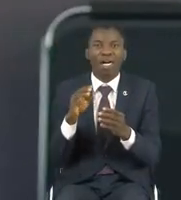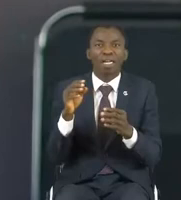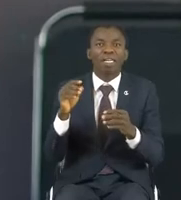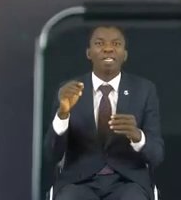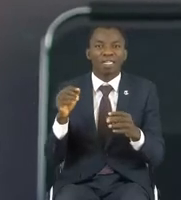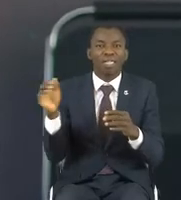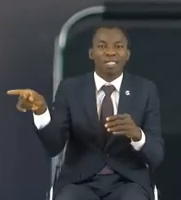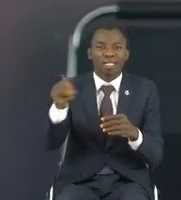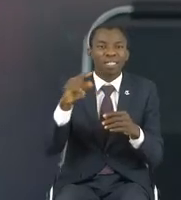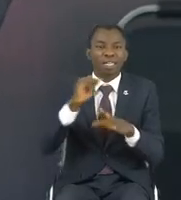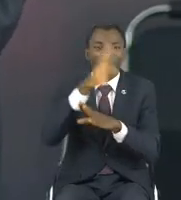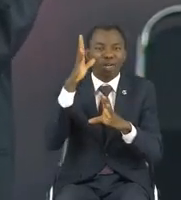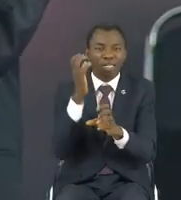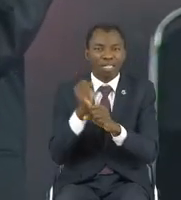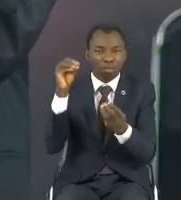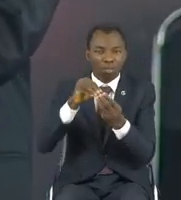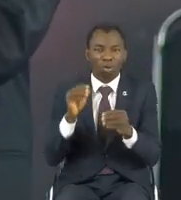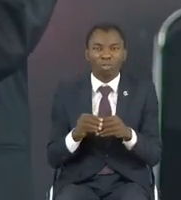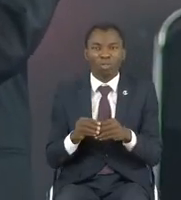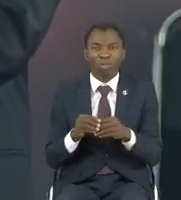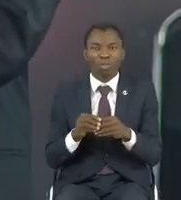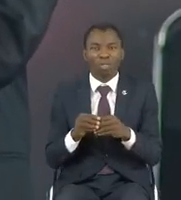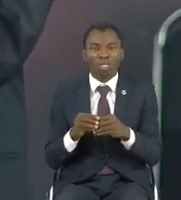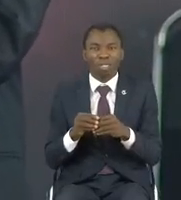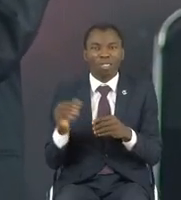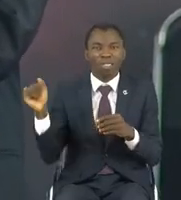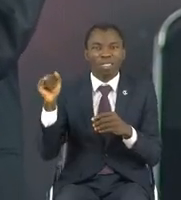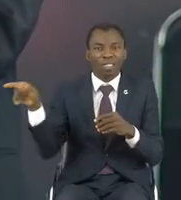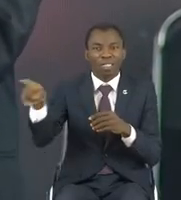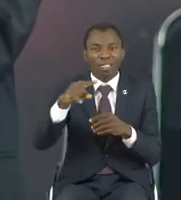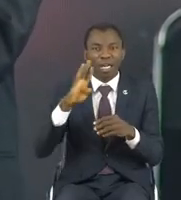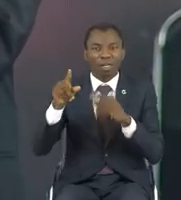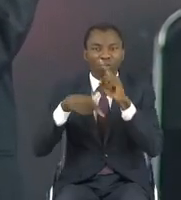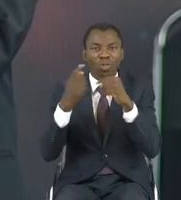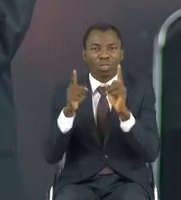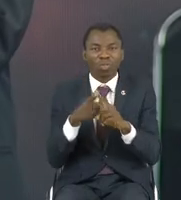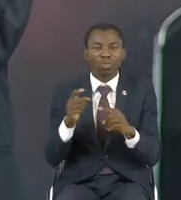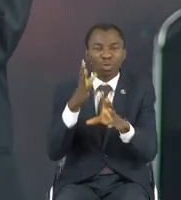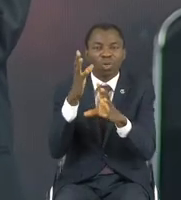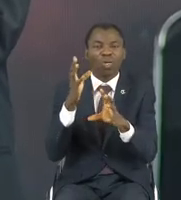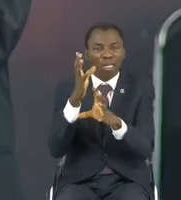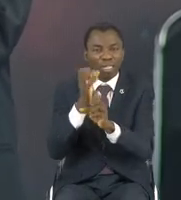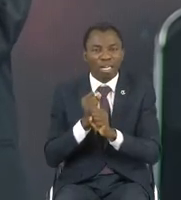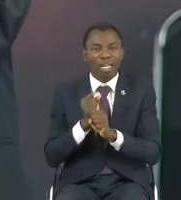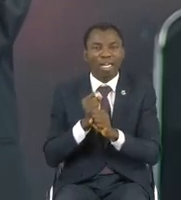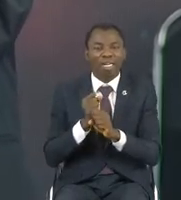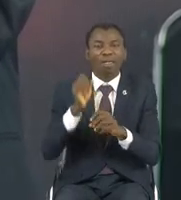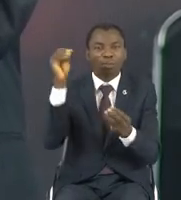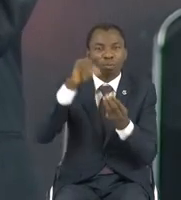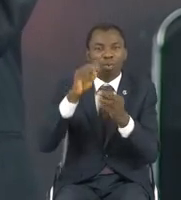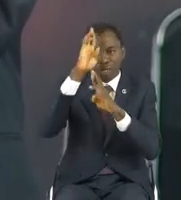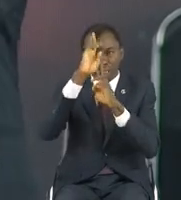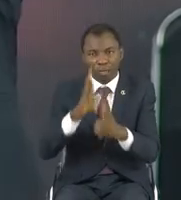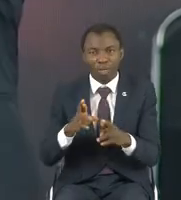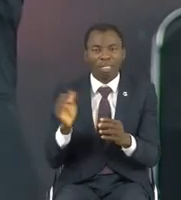to earn more honor, you're going to earn more respect, you're going to earn more